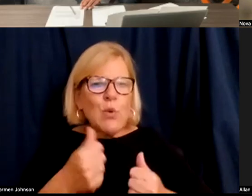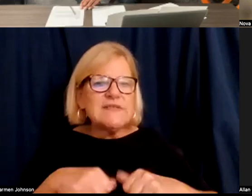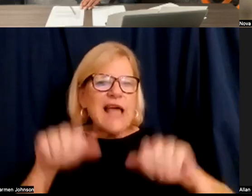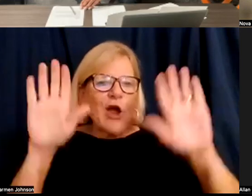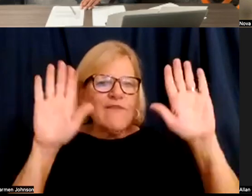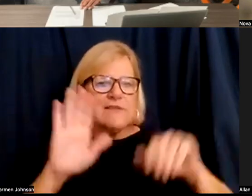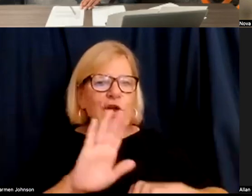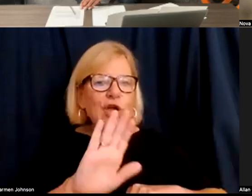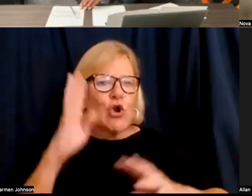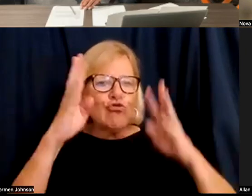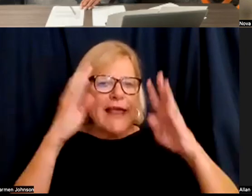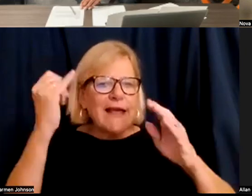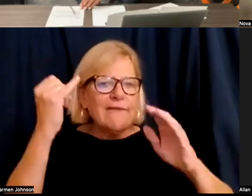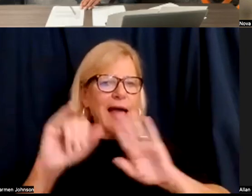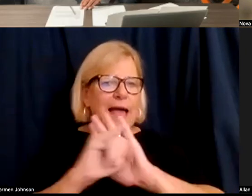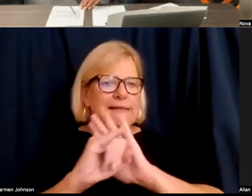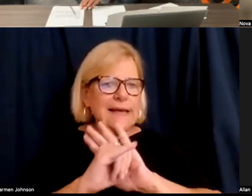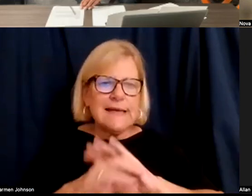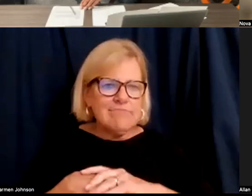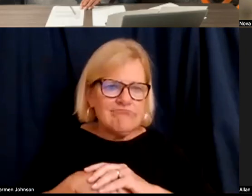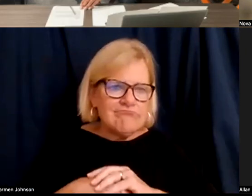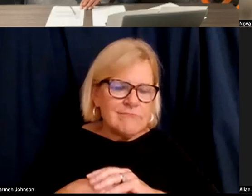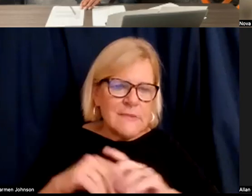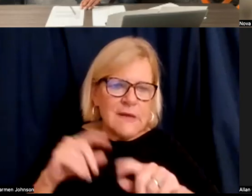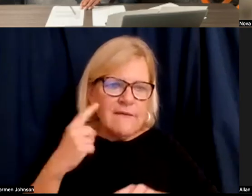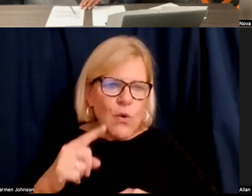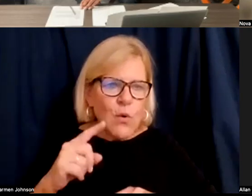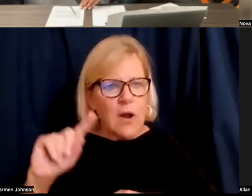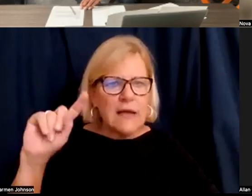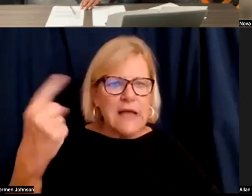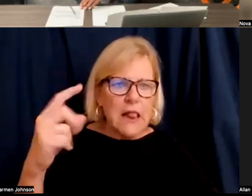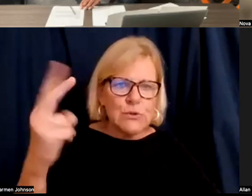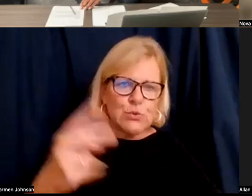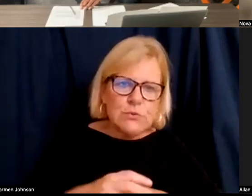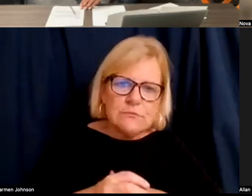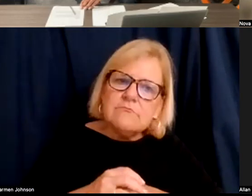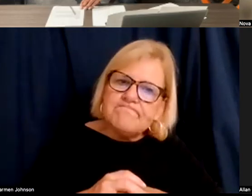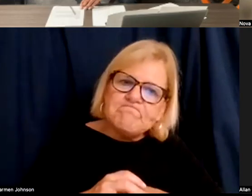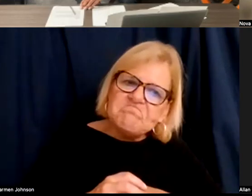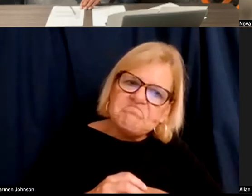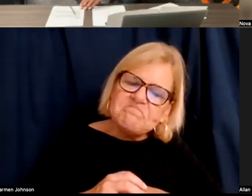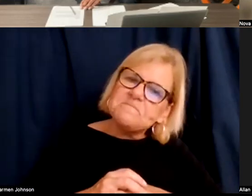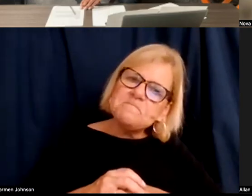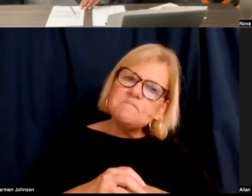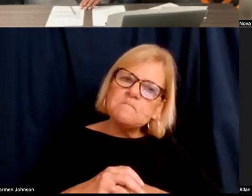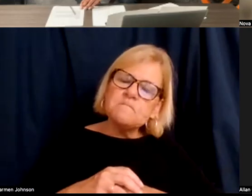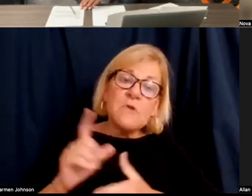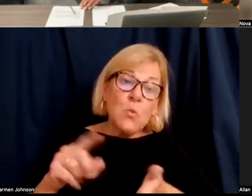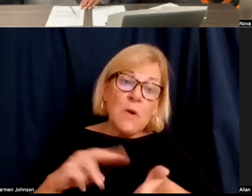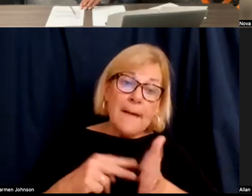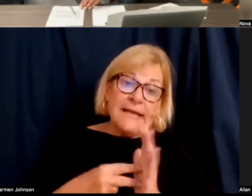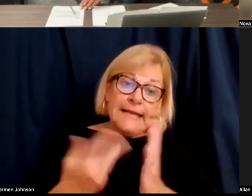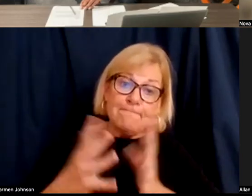sacrifice your creative identity Hmm. for a dollar or two. Okay. And what I mean by